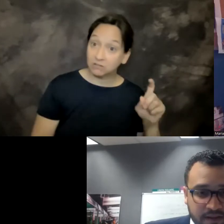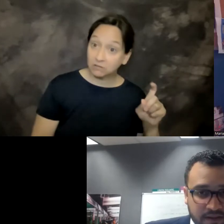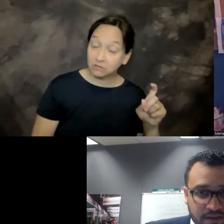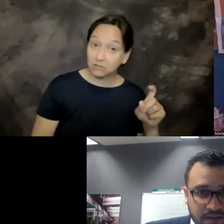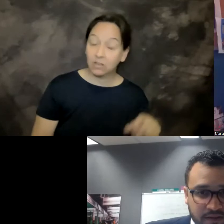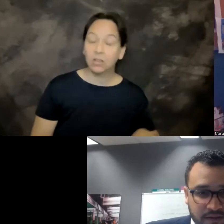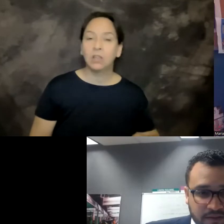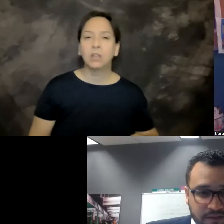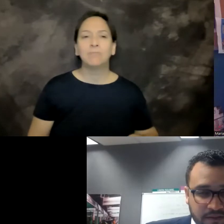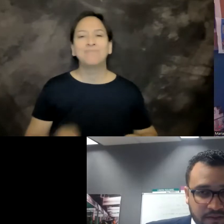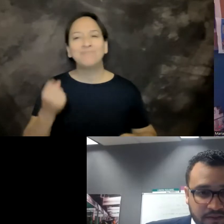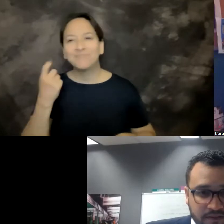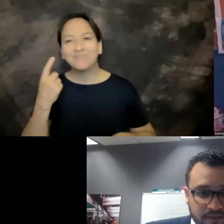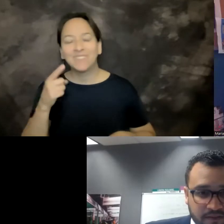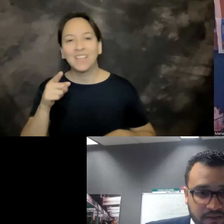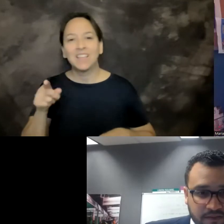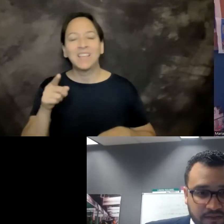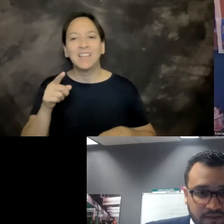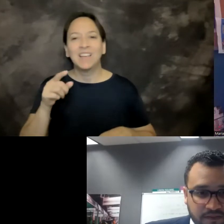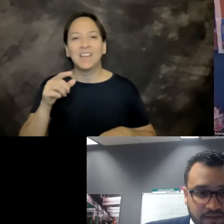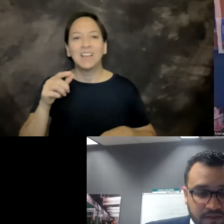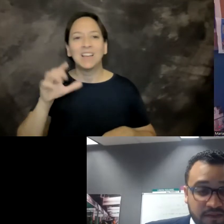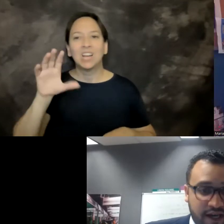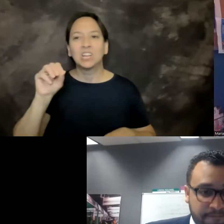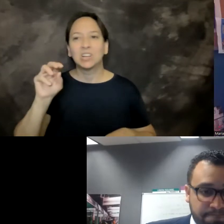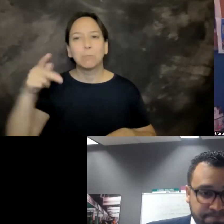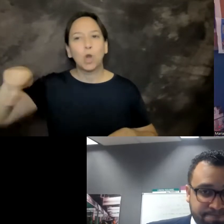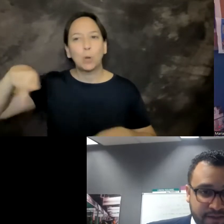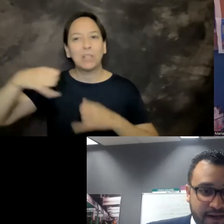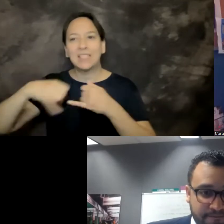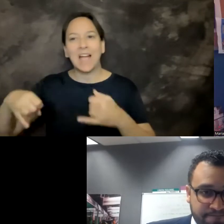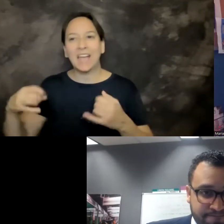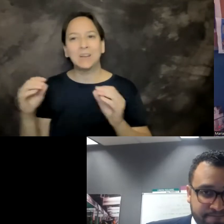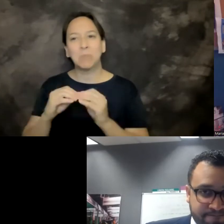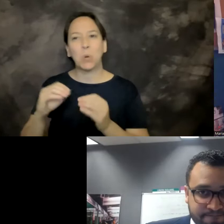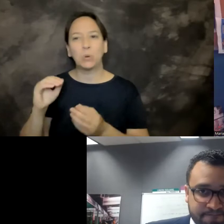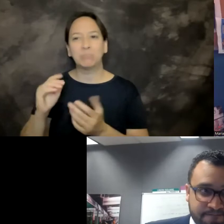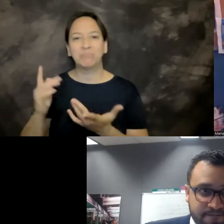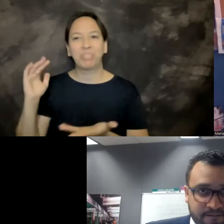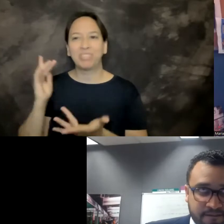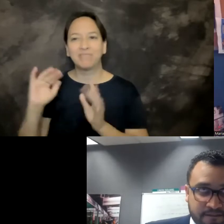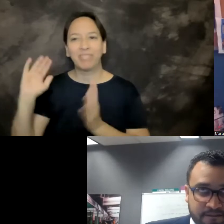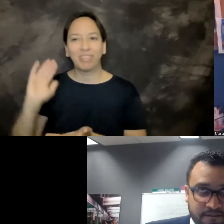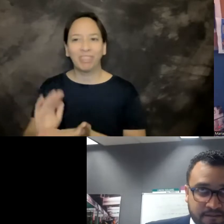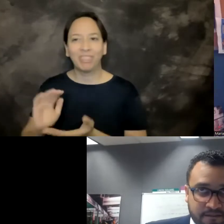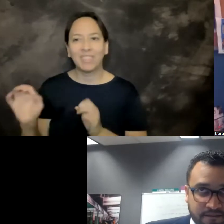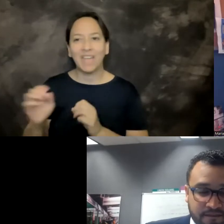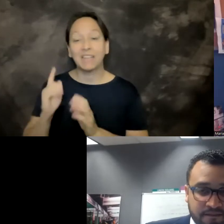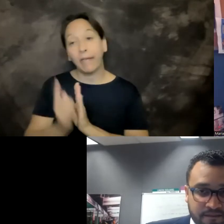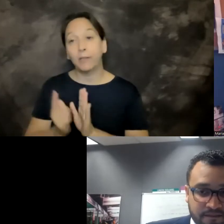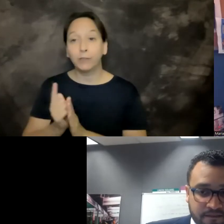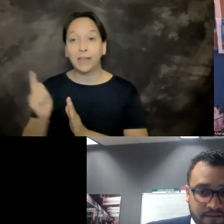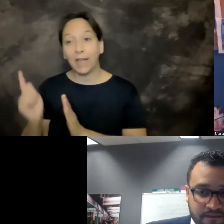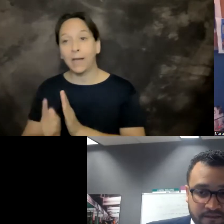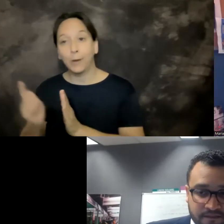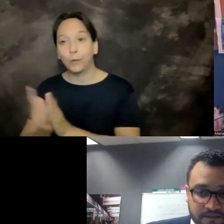Or because they don't come on, like it could be every hour or so now. Yeah. So will that be changed and updated so that there